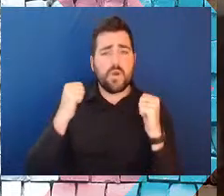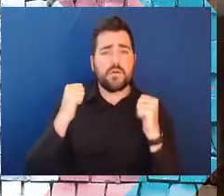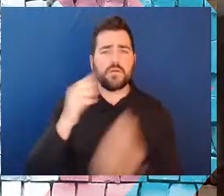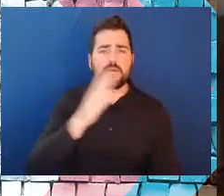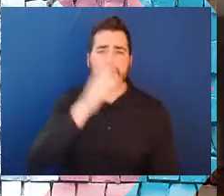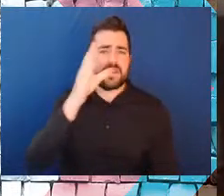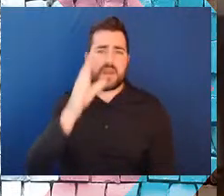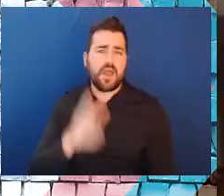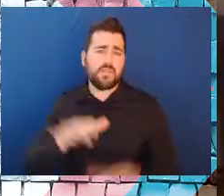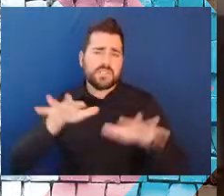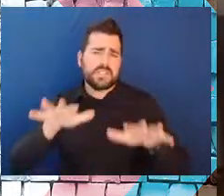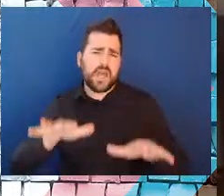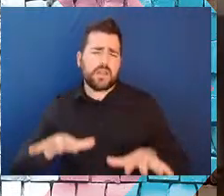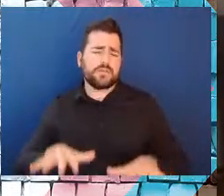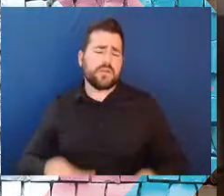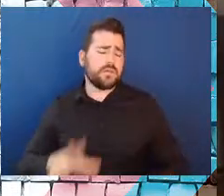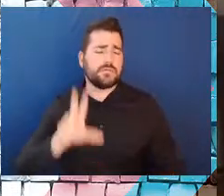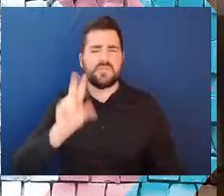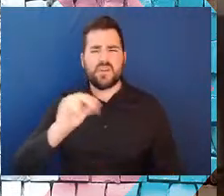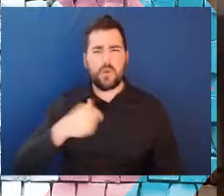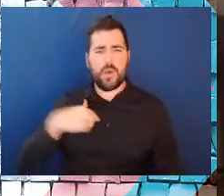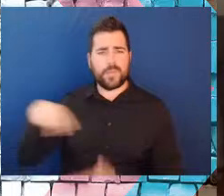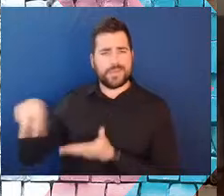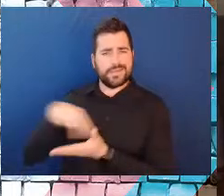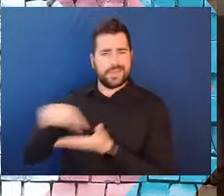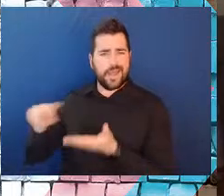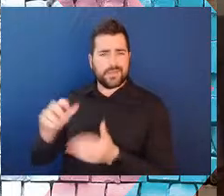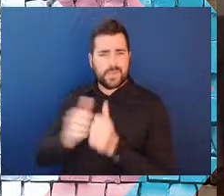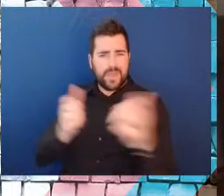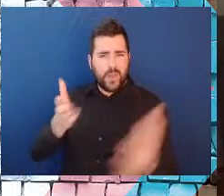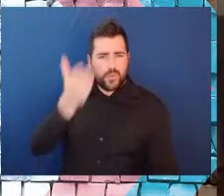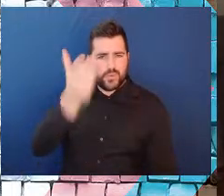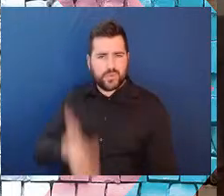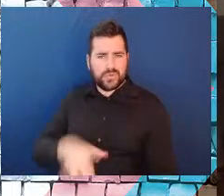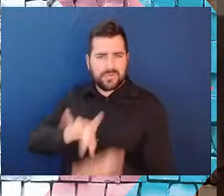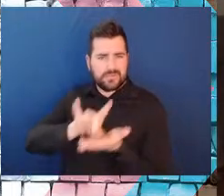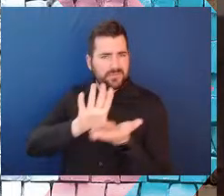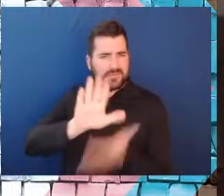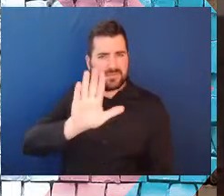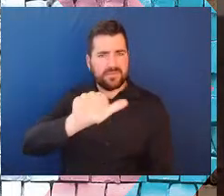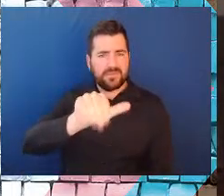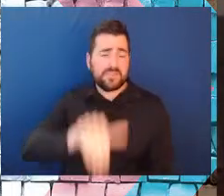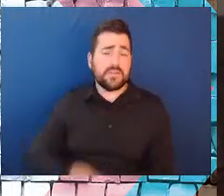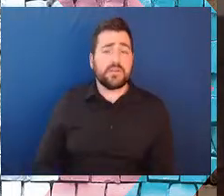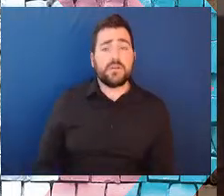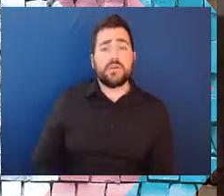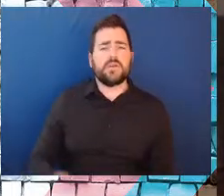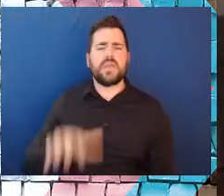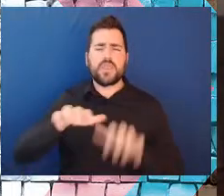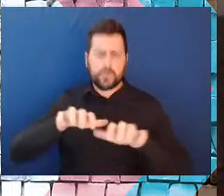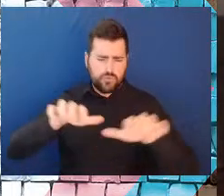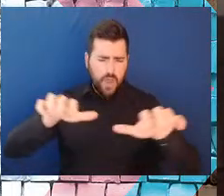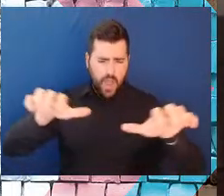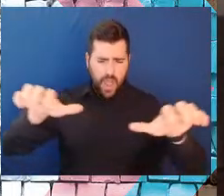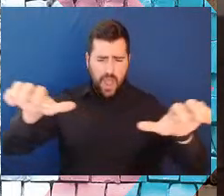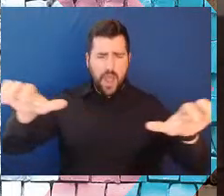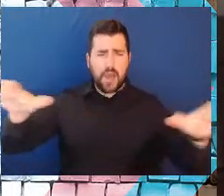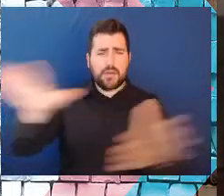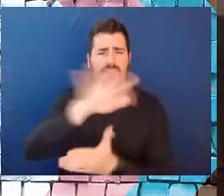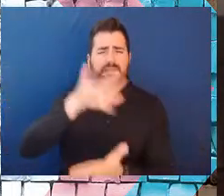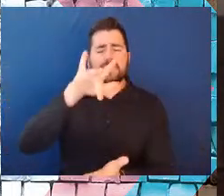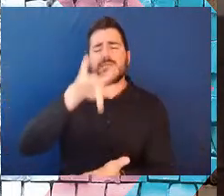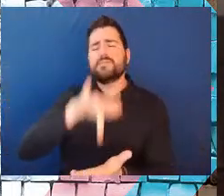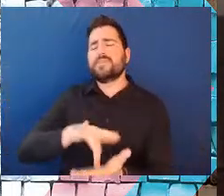Myself, yeah, I'll find a way to dance without you. In the middle of the problems, get a love to play inside.